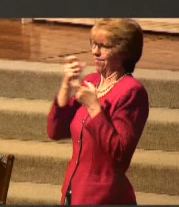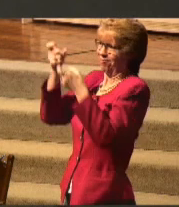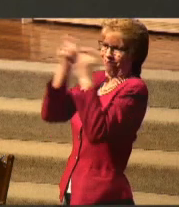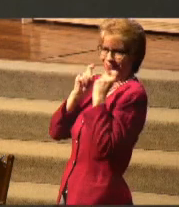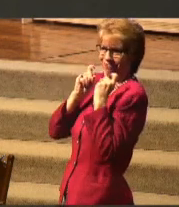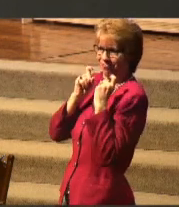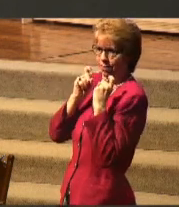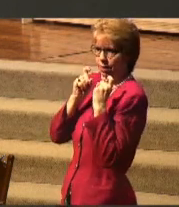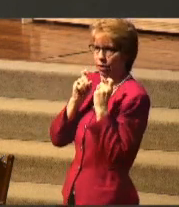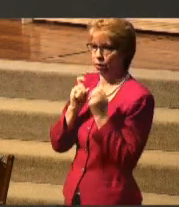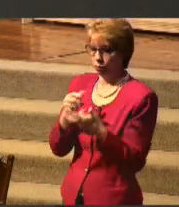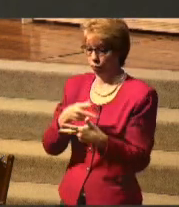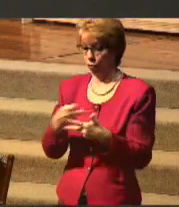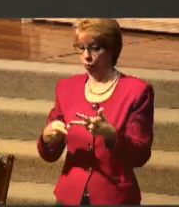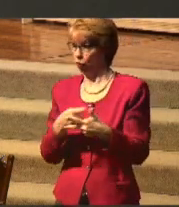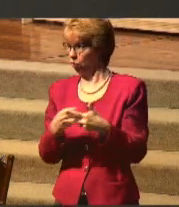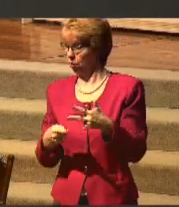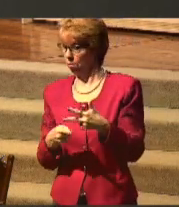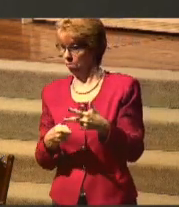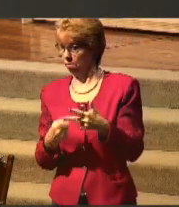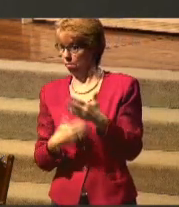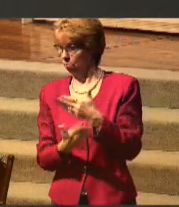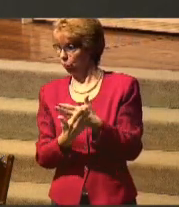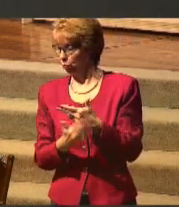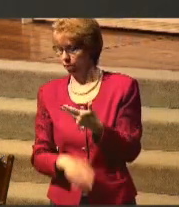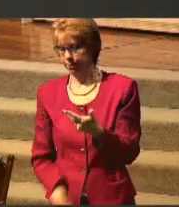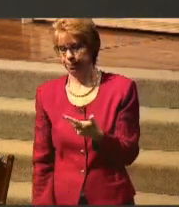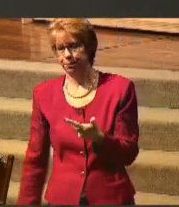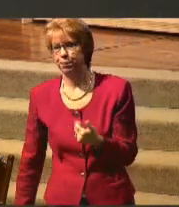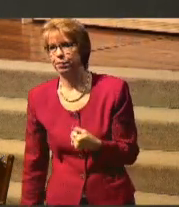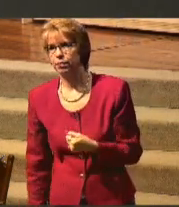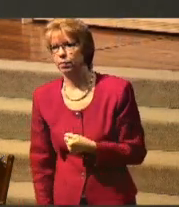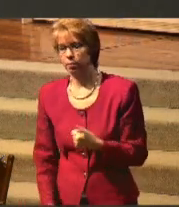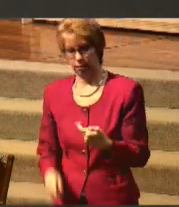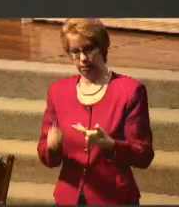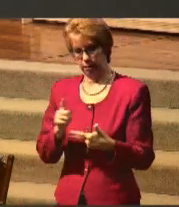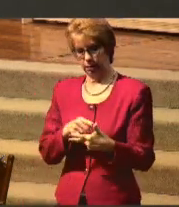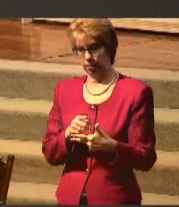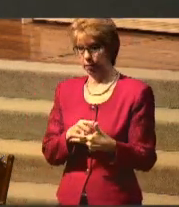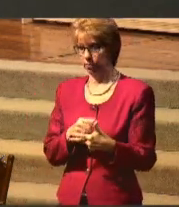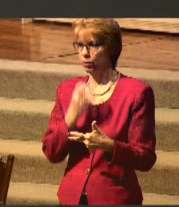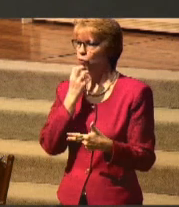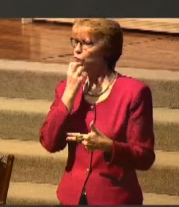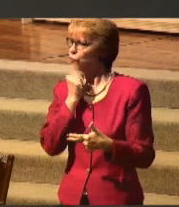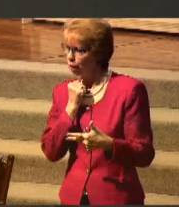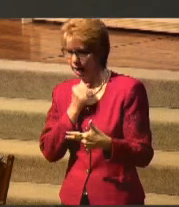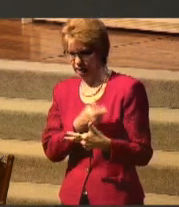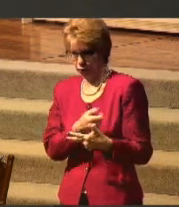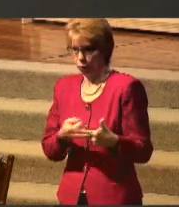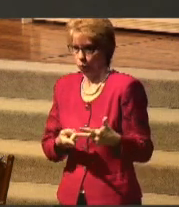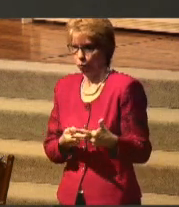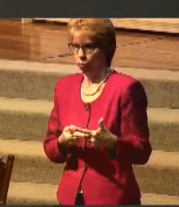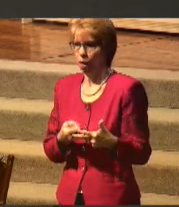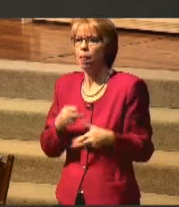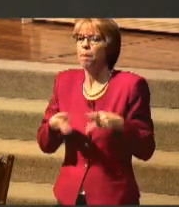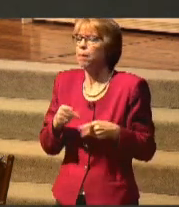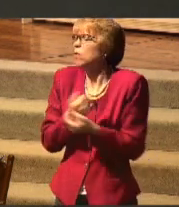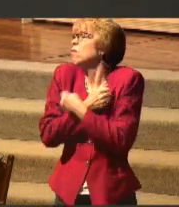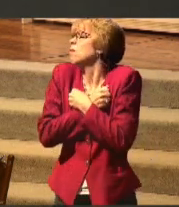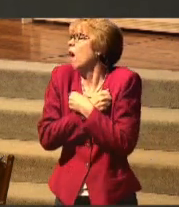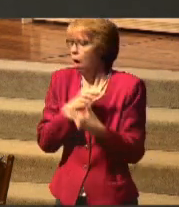at three of them here this morning. We're going to see that we're to cherish those you love and